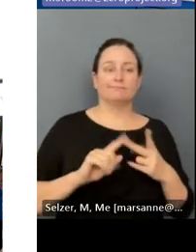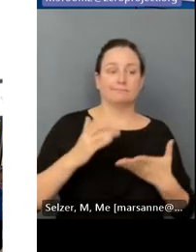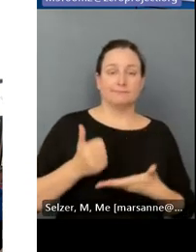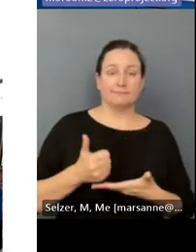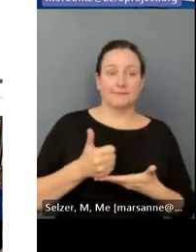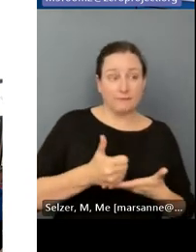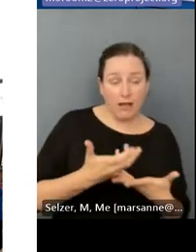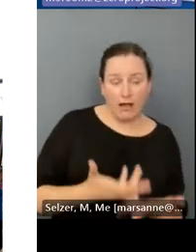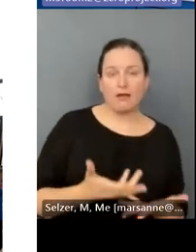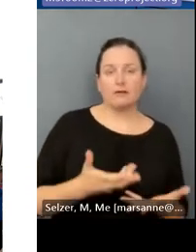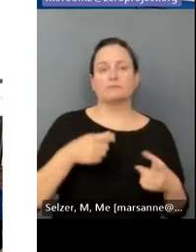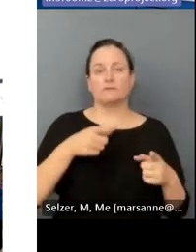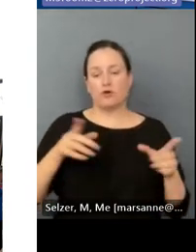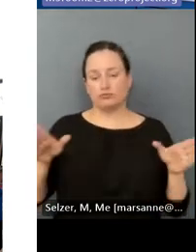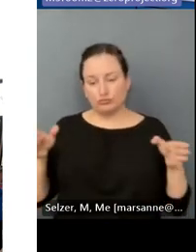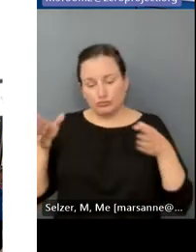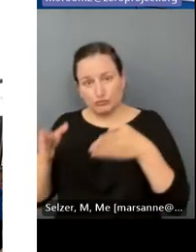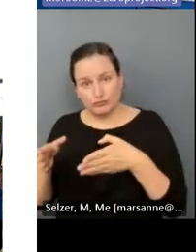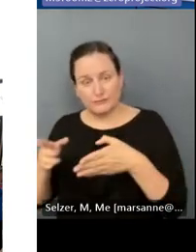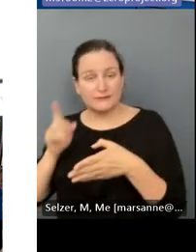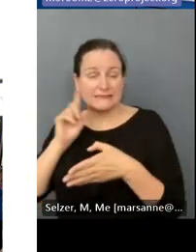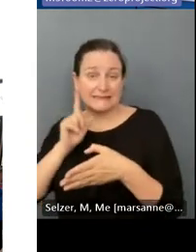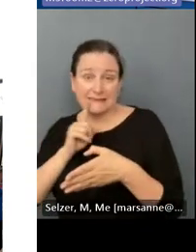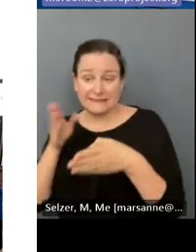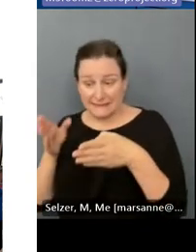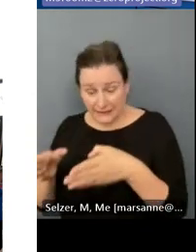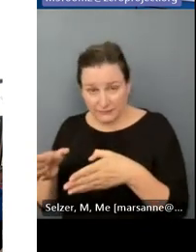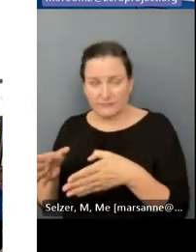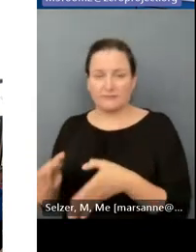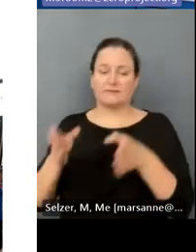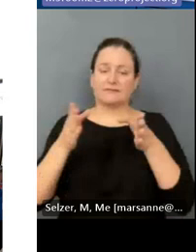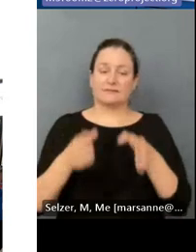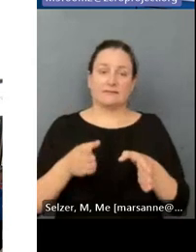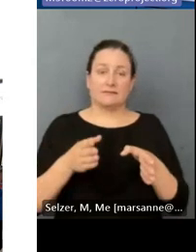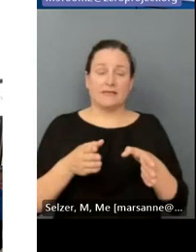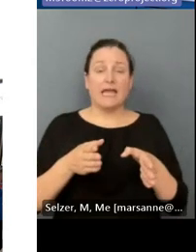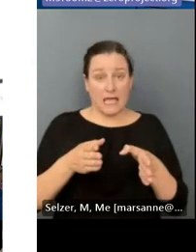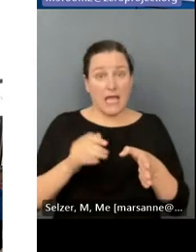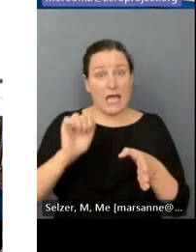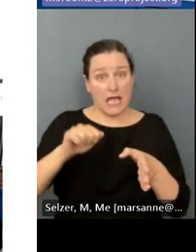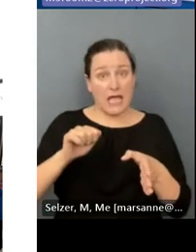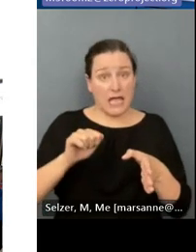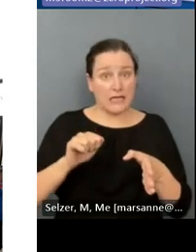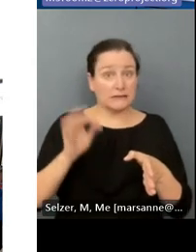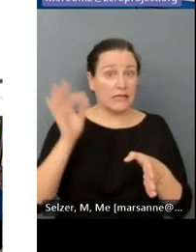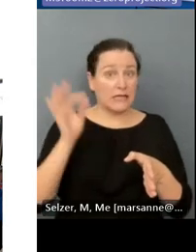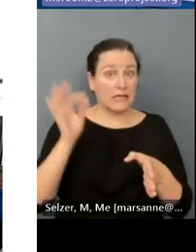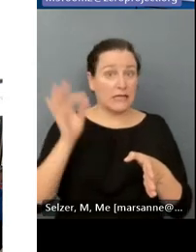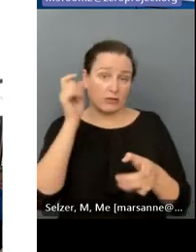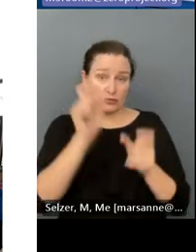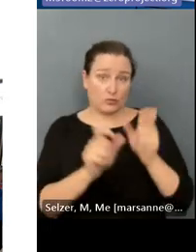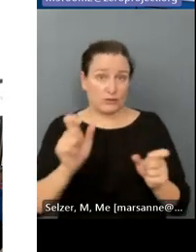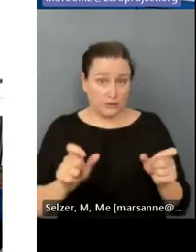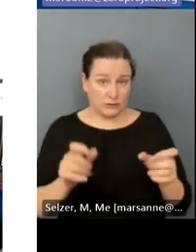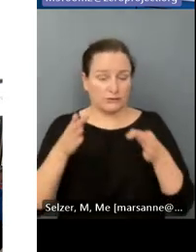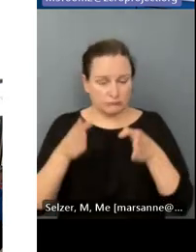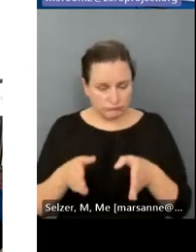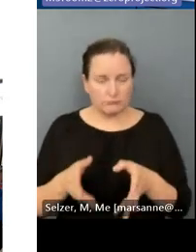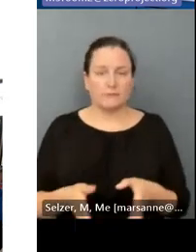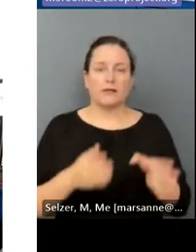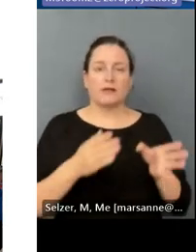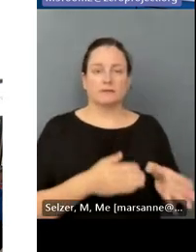deaf, but not just deaf. Also hearing students from 10 different cities or